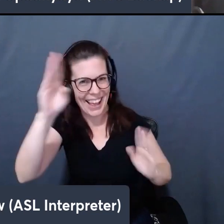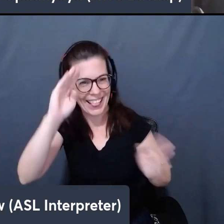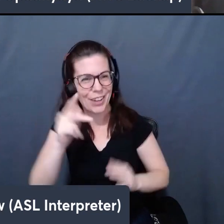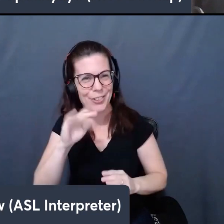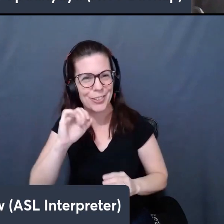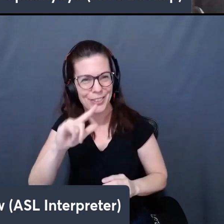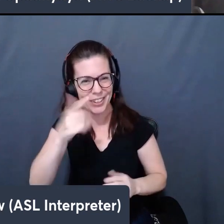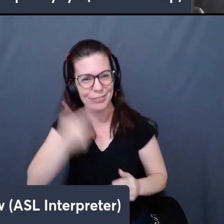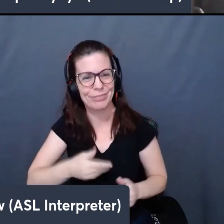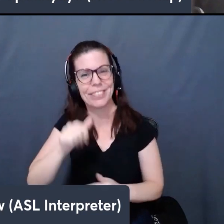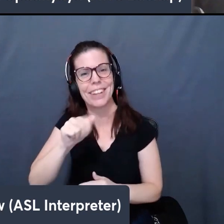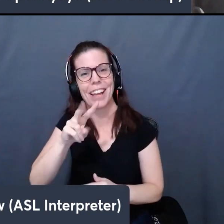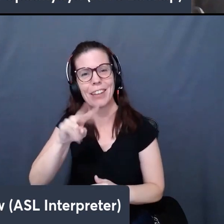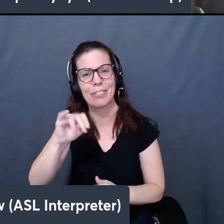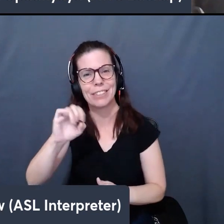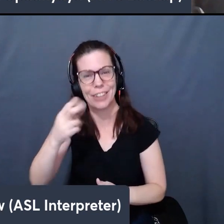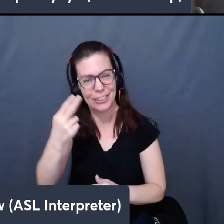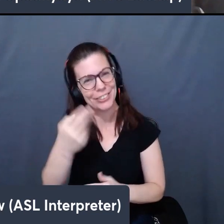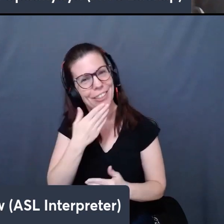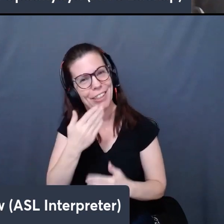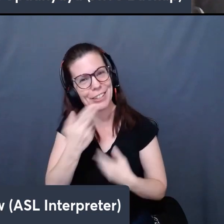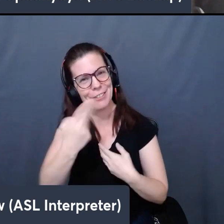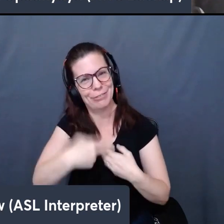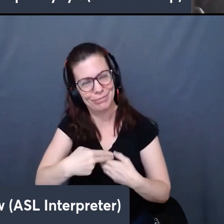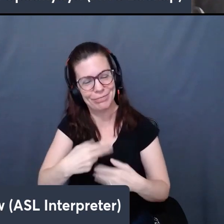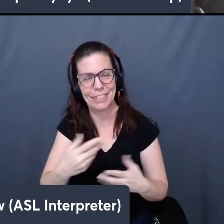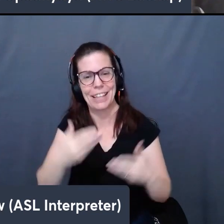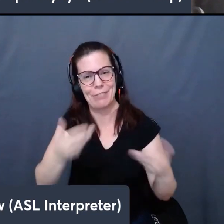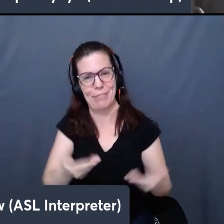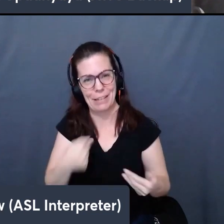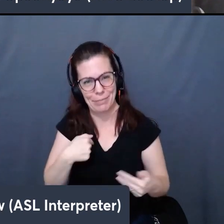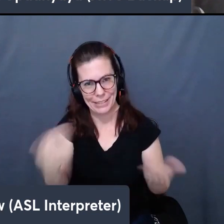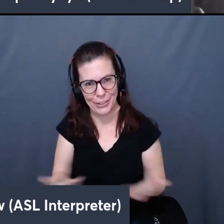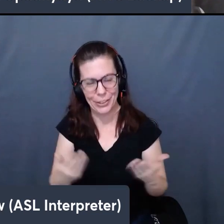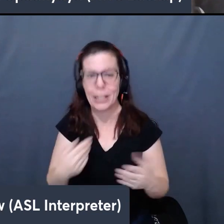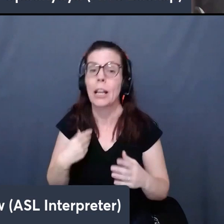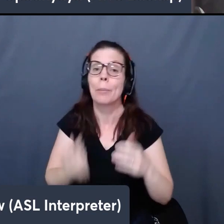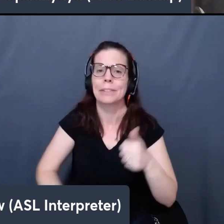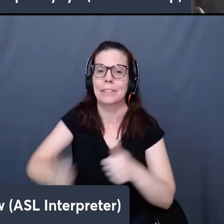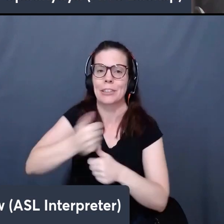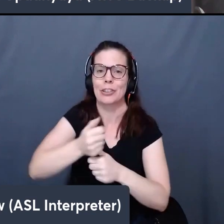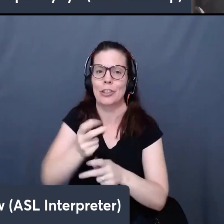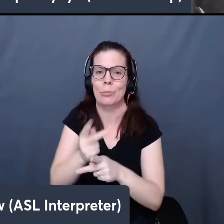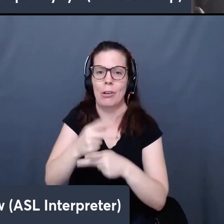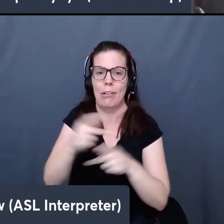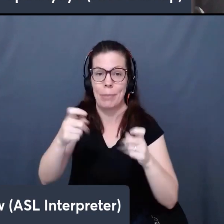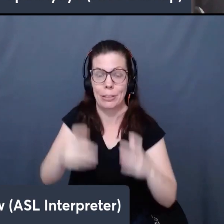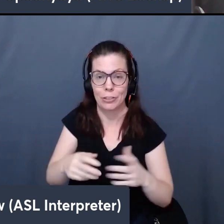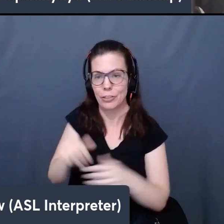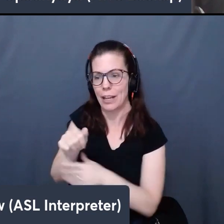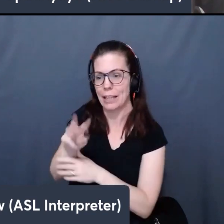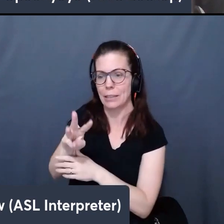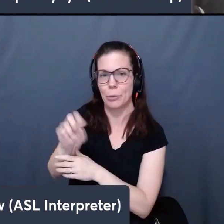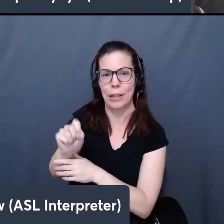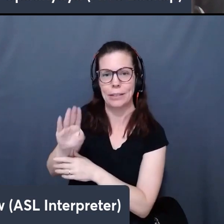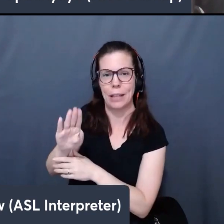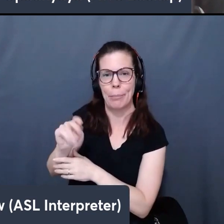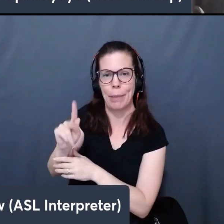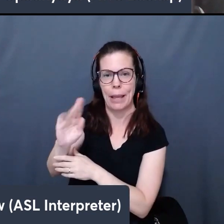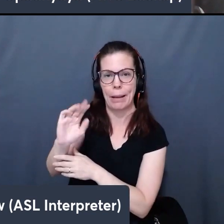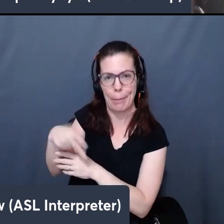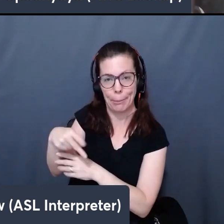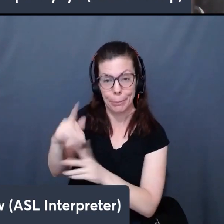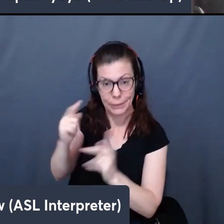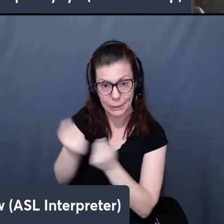My name is Avinash. Thanks for having me here. I'm a senior product manager in AWS backup team. My